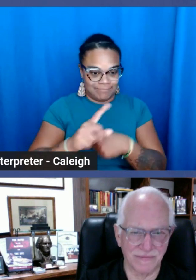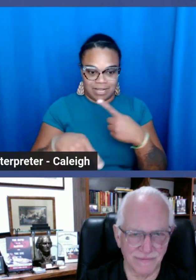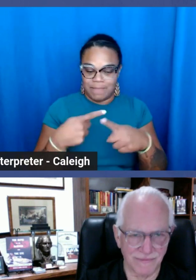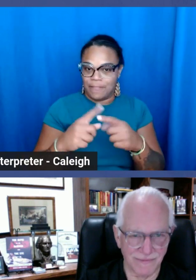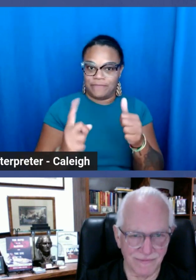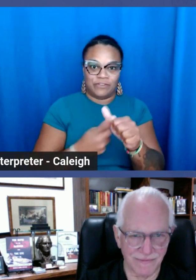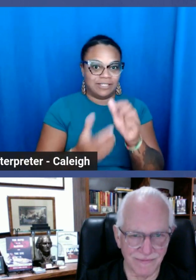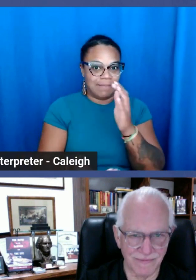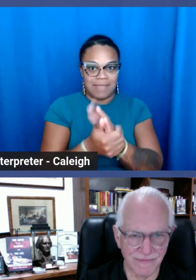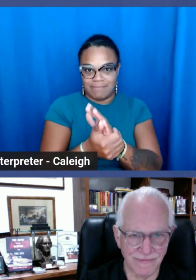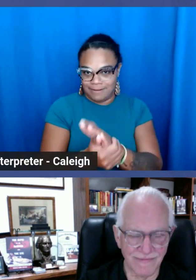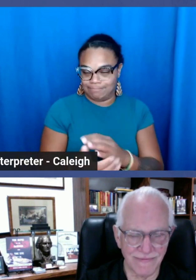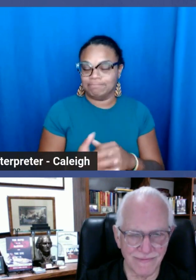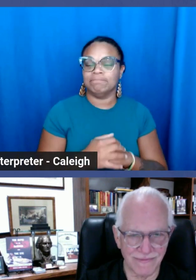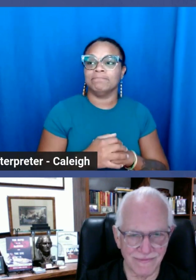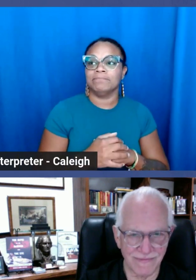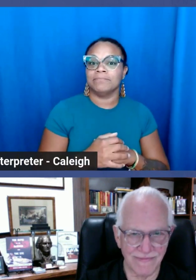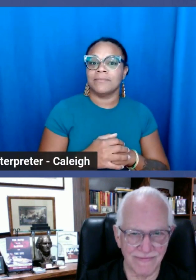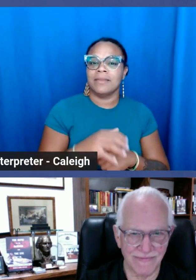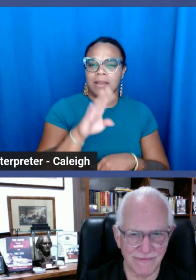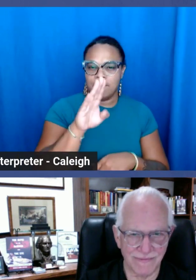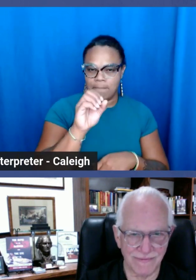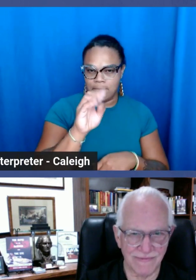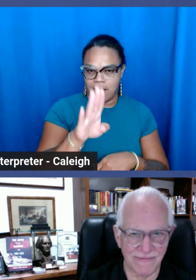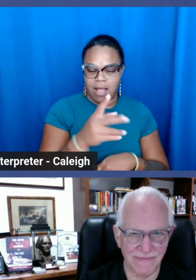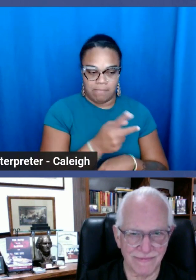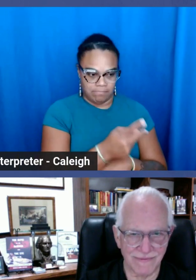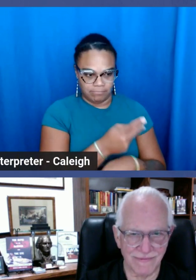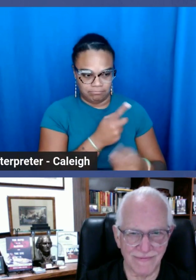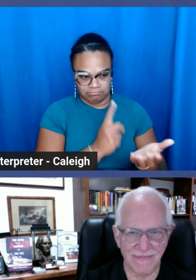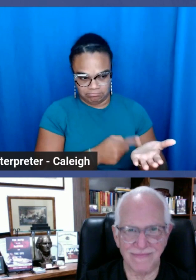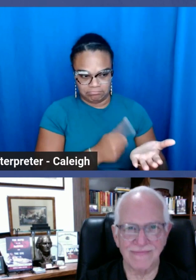Bob, you and I had a conversation once about